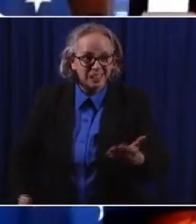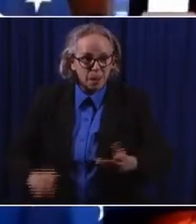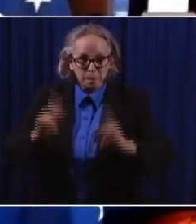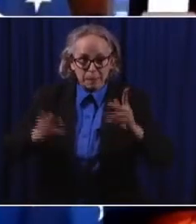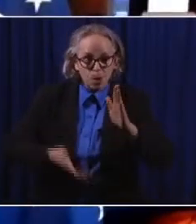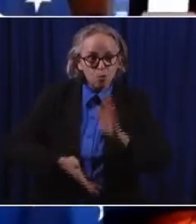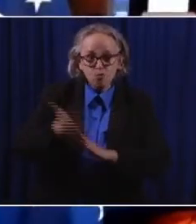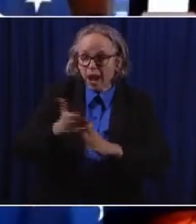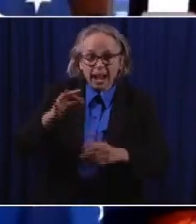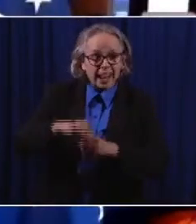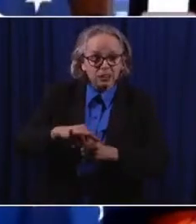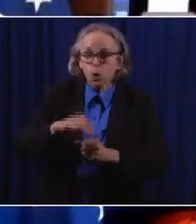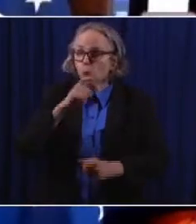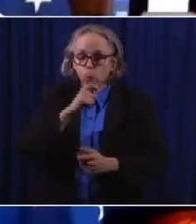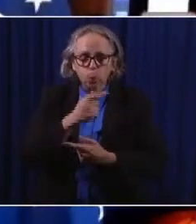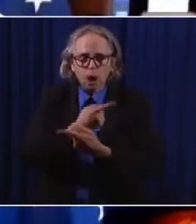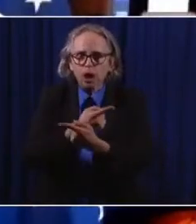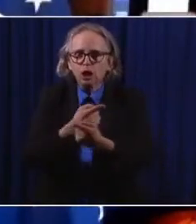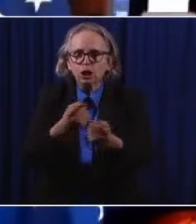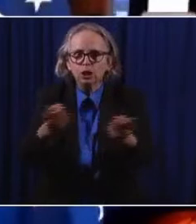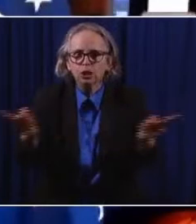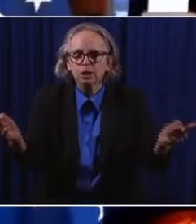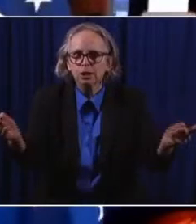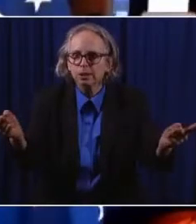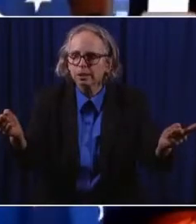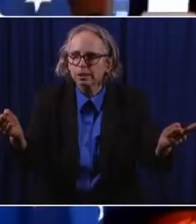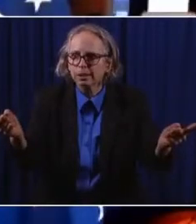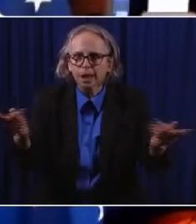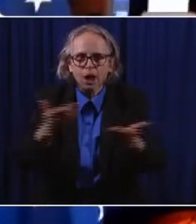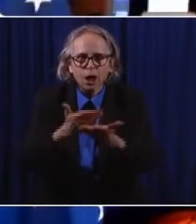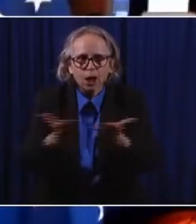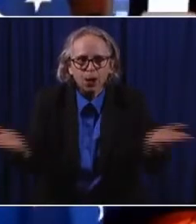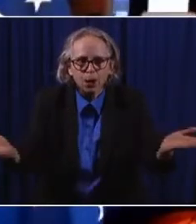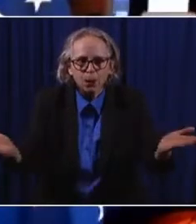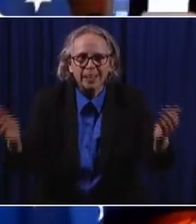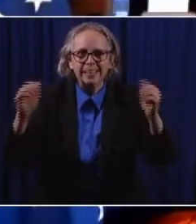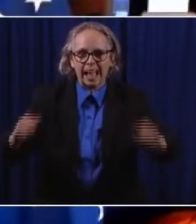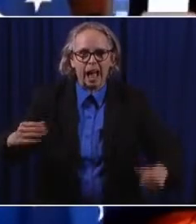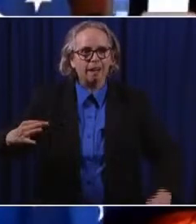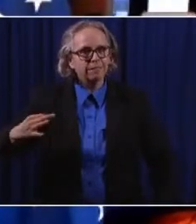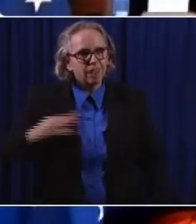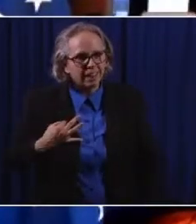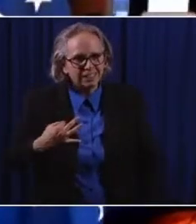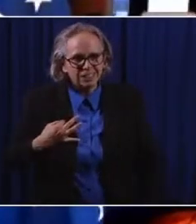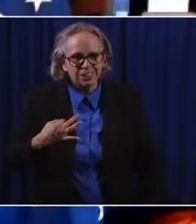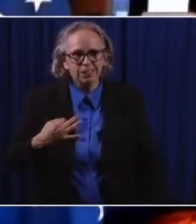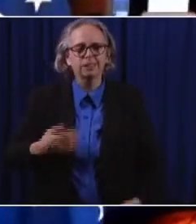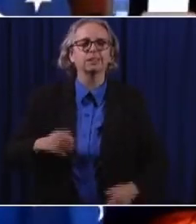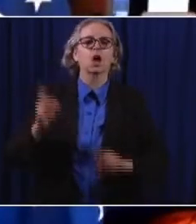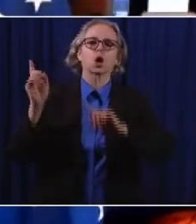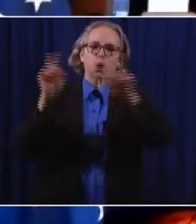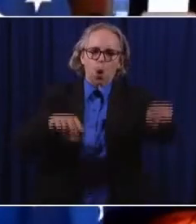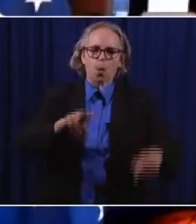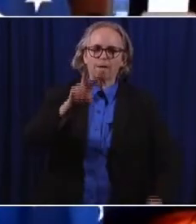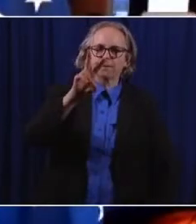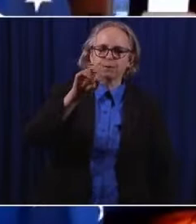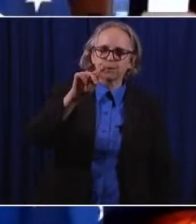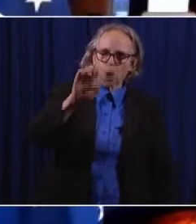of Ohio. You can be one of them. So go to voteohio.gov and sign up to be a poll